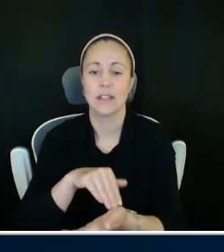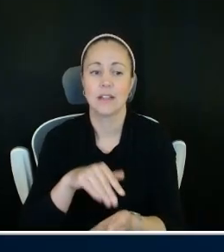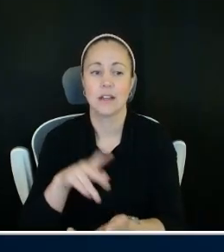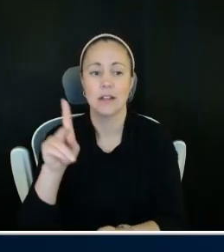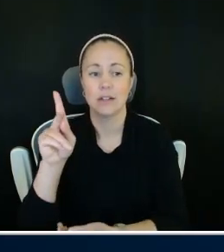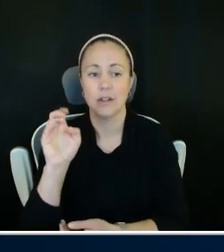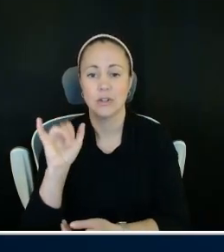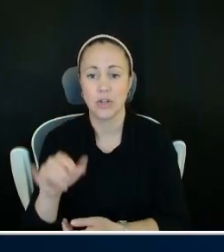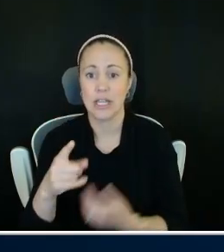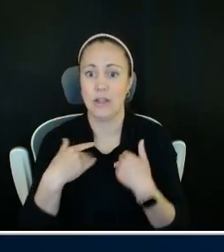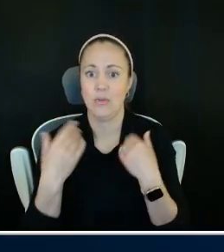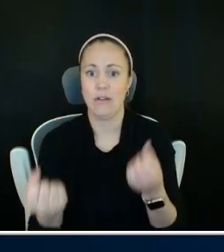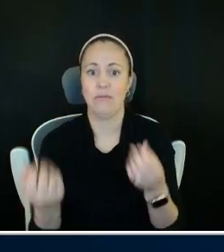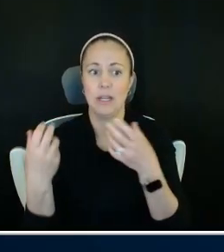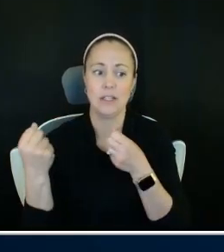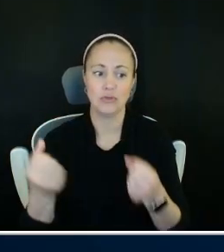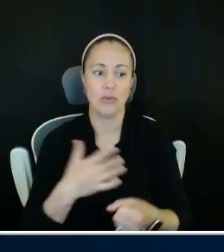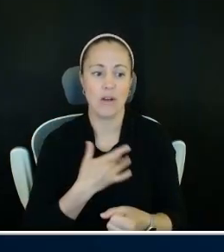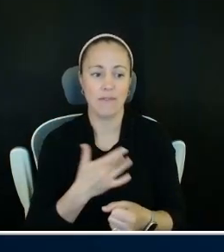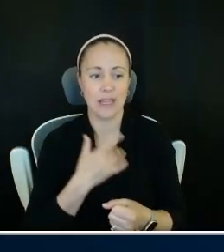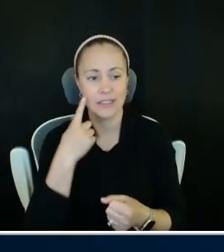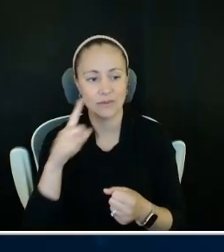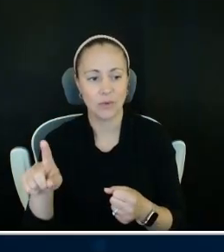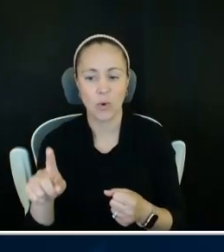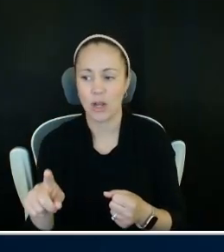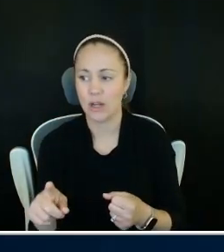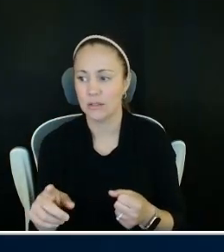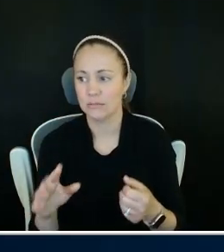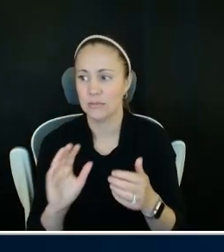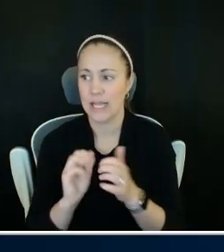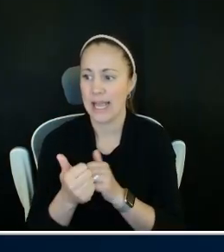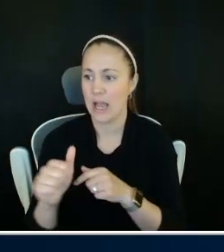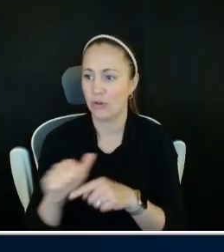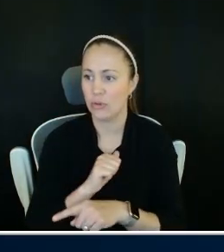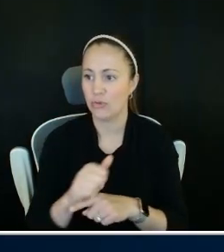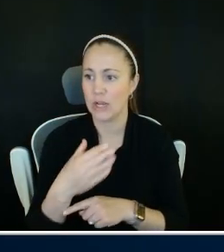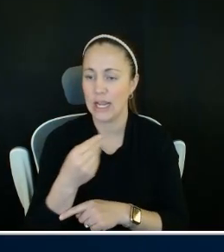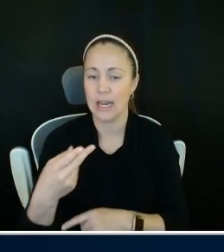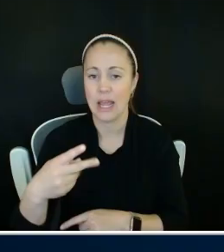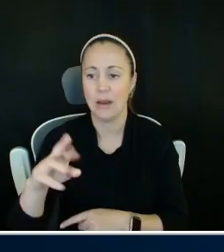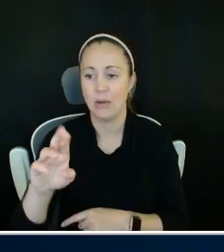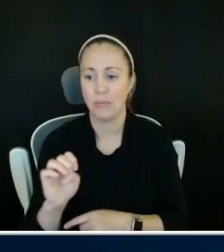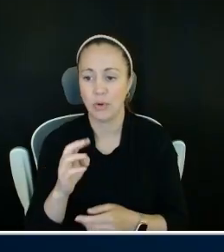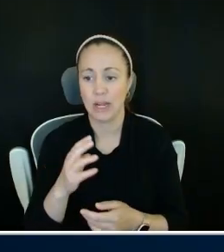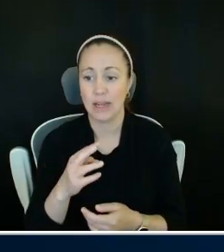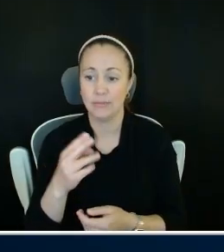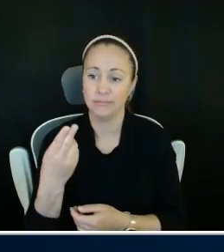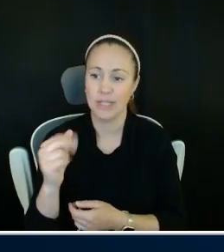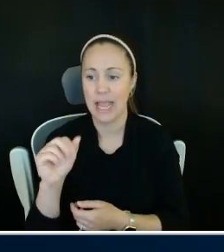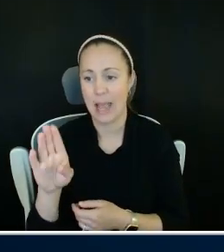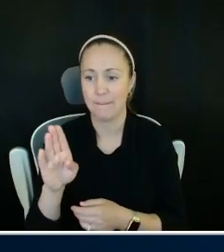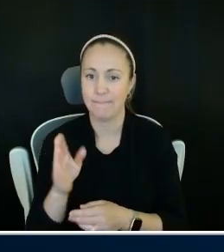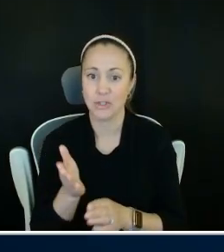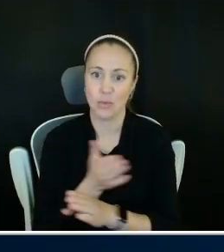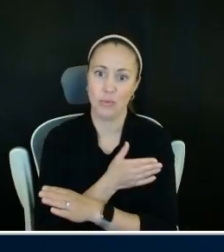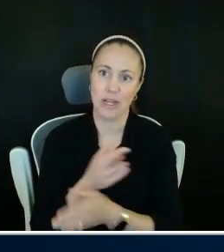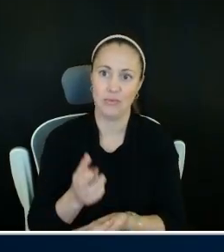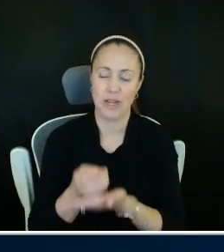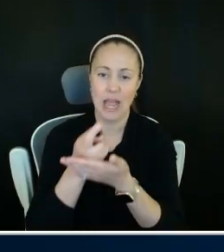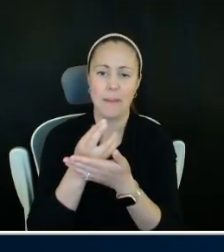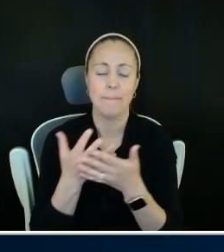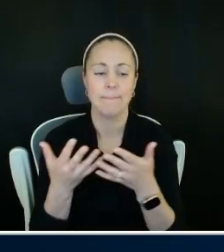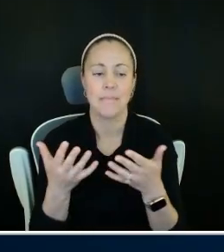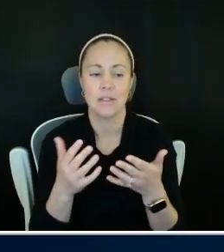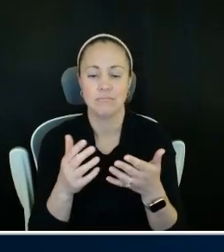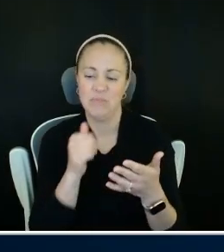on how to train and prehab so athletes don't get injured. What advice would you give young athletes, if you